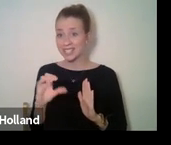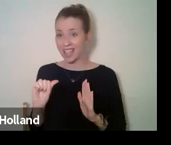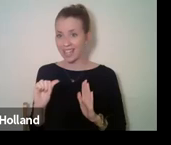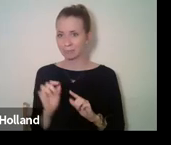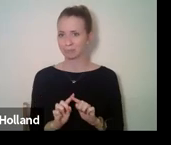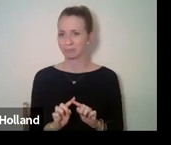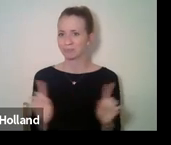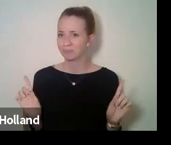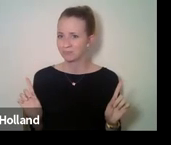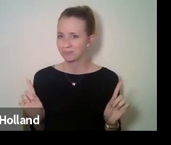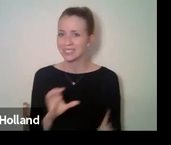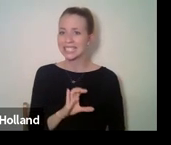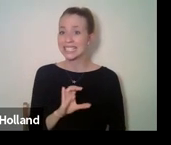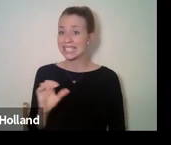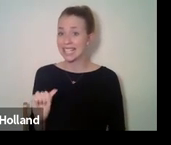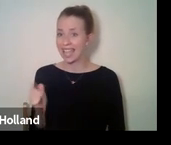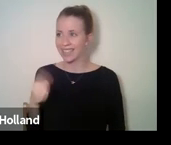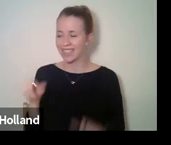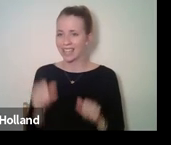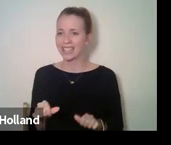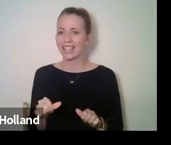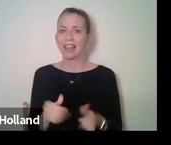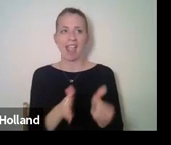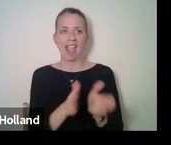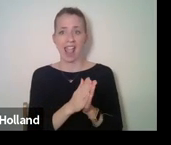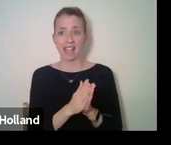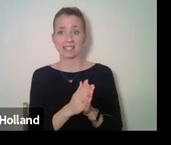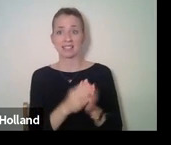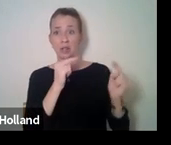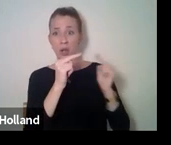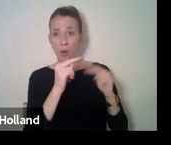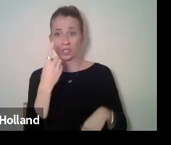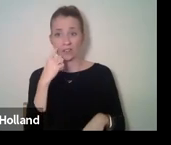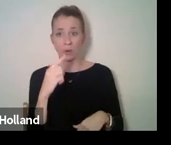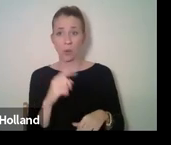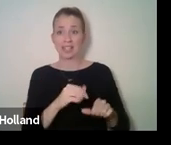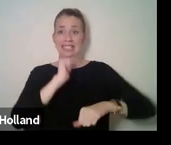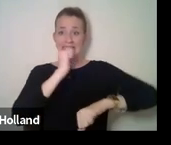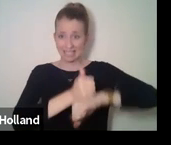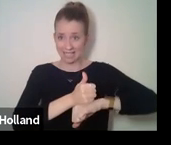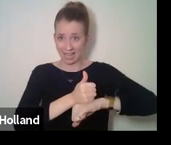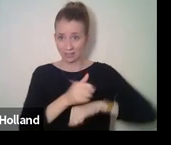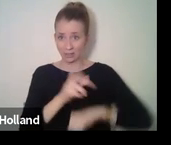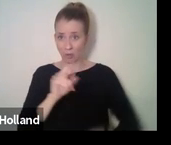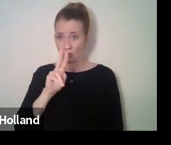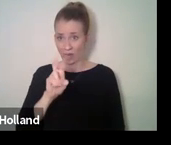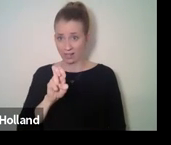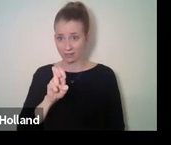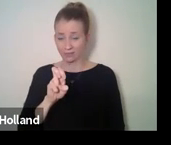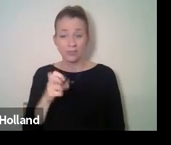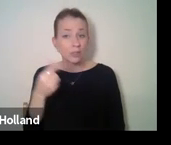and CCA administrators can seek a fixed rate. So the straight green line represents